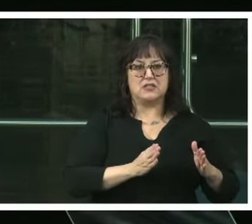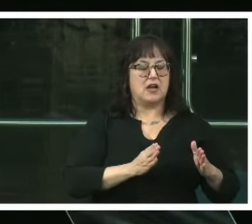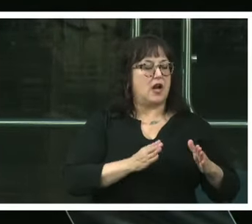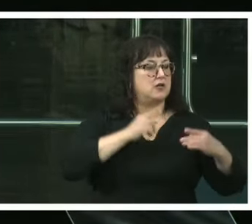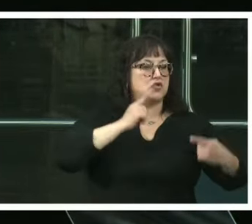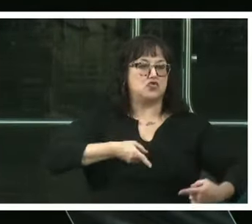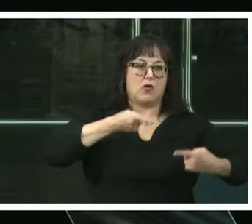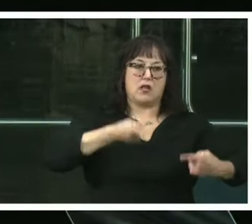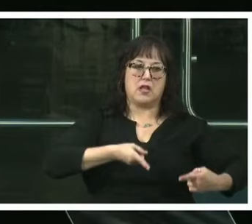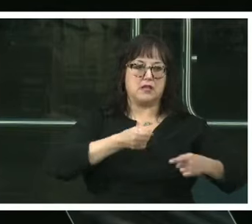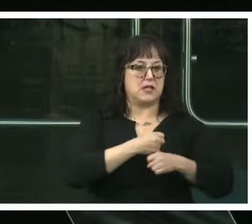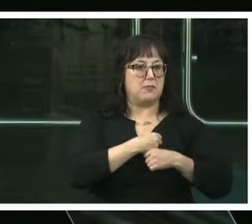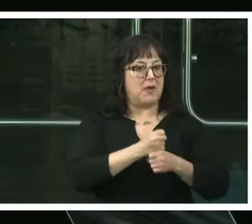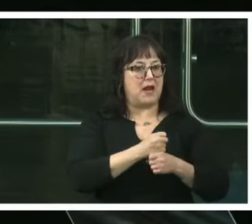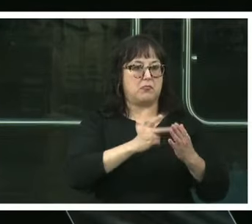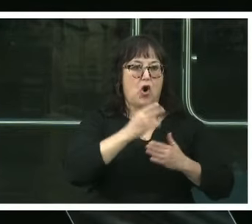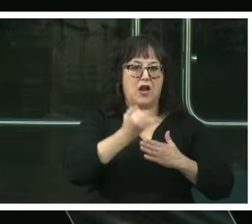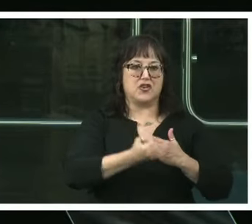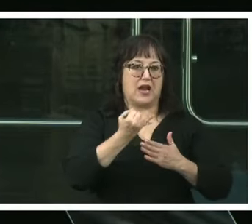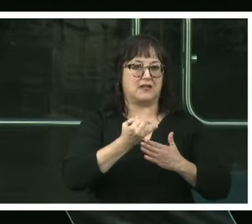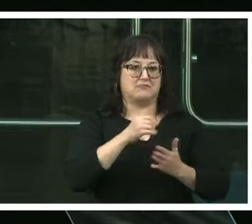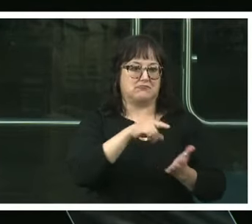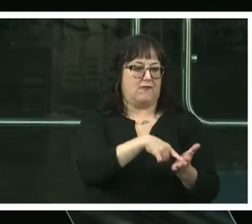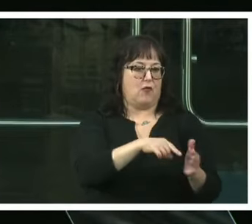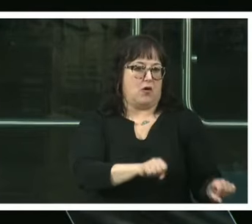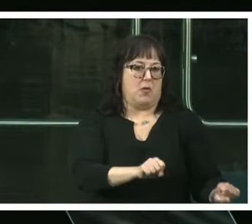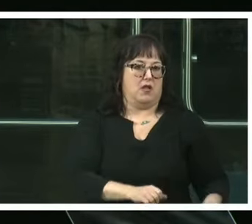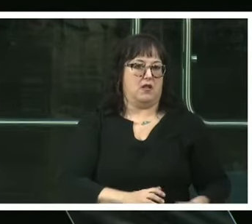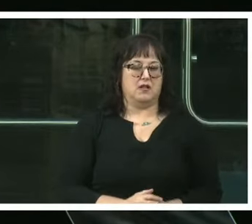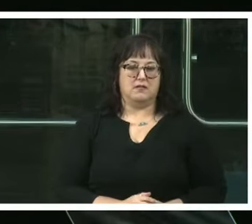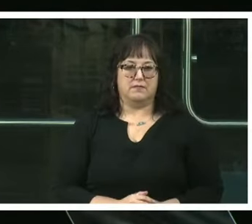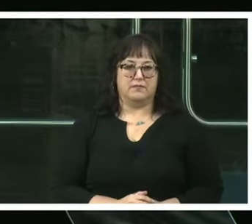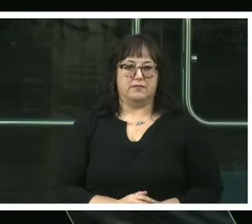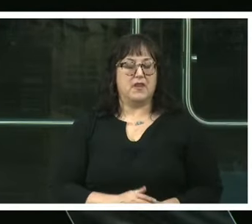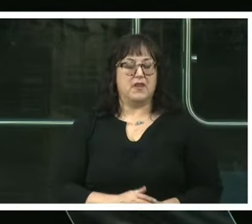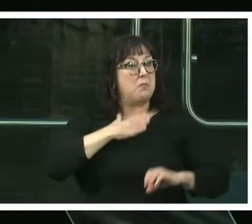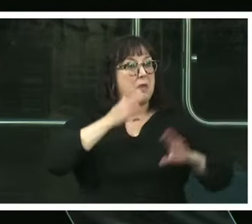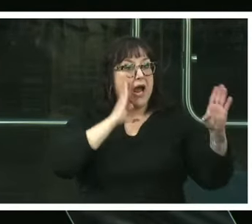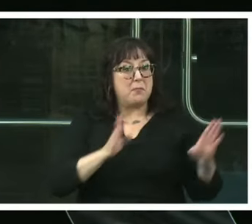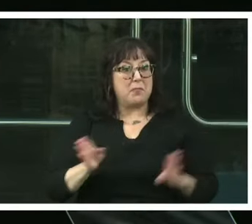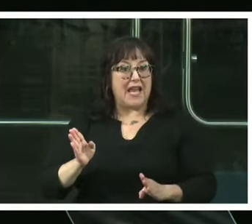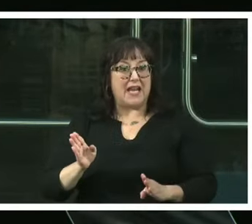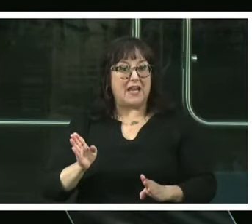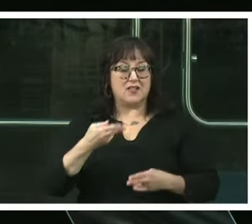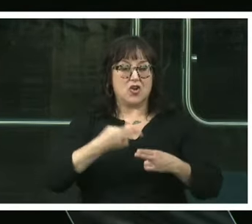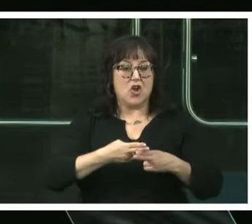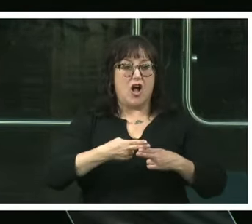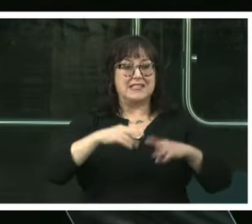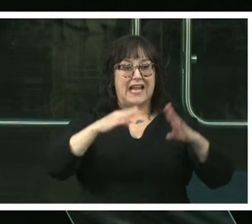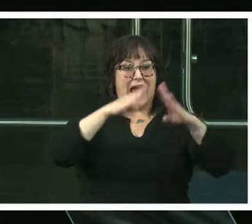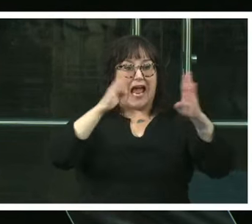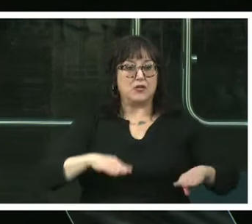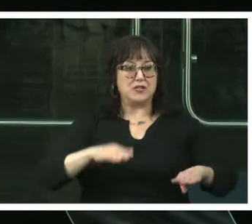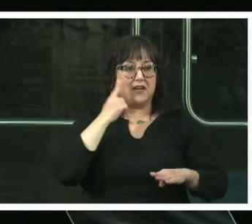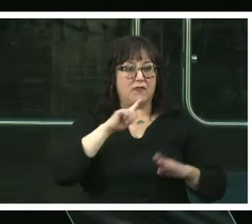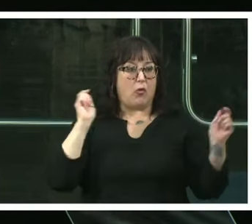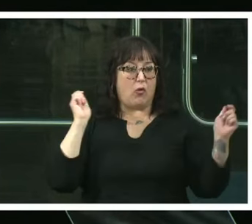feasible. My plan, Housing for All, is how we make this happen.